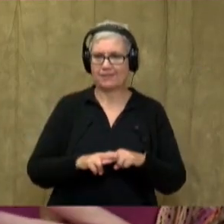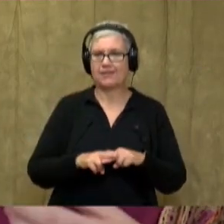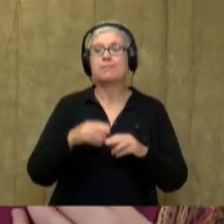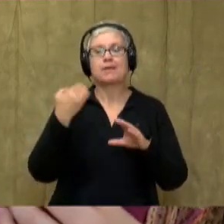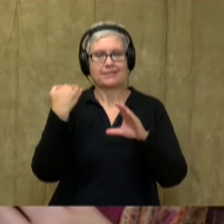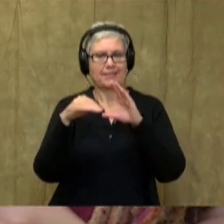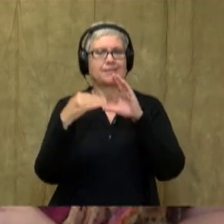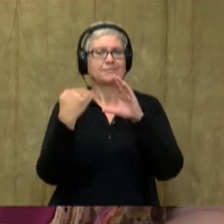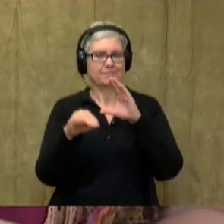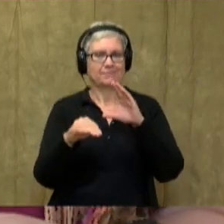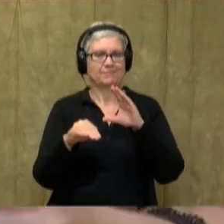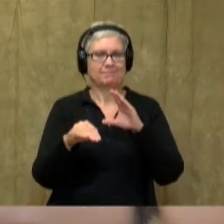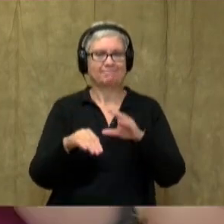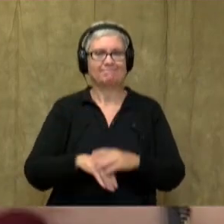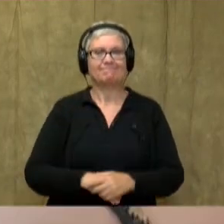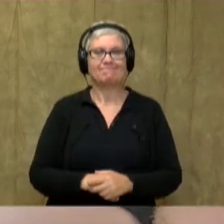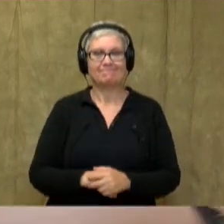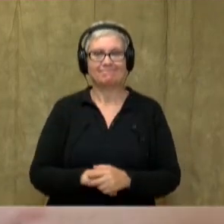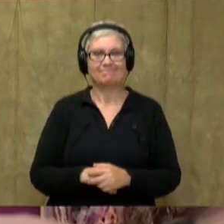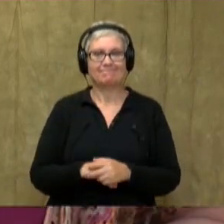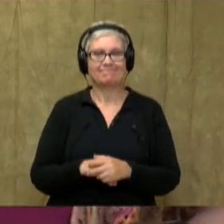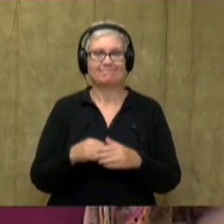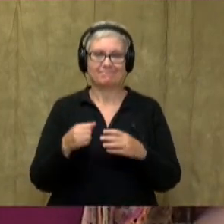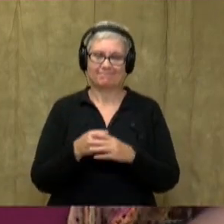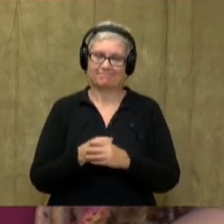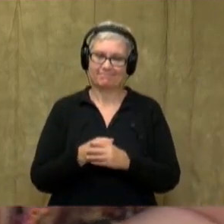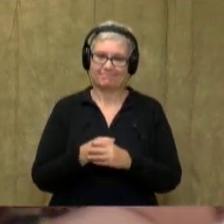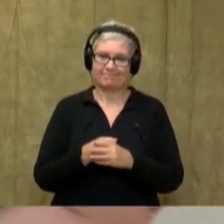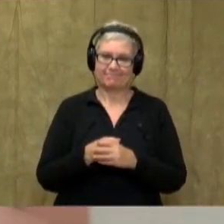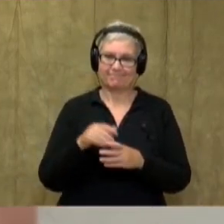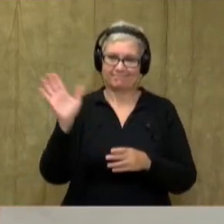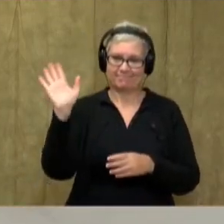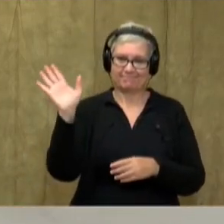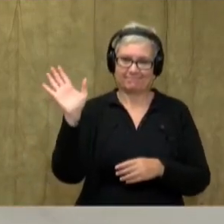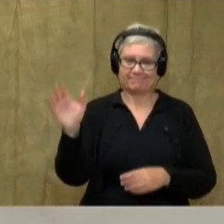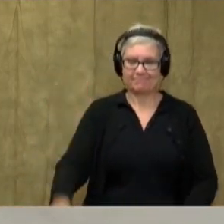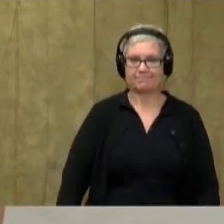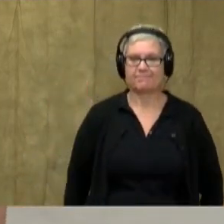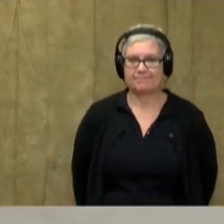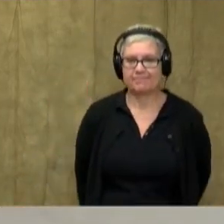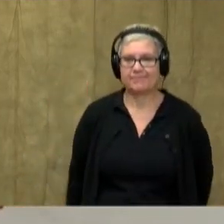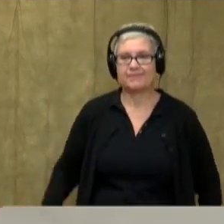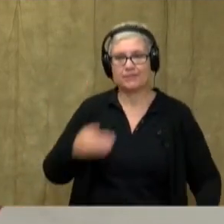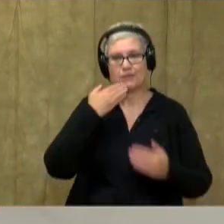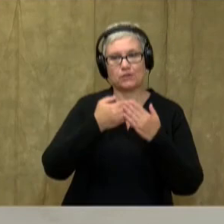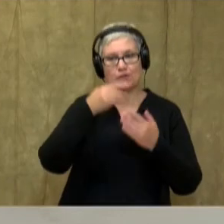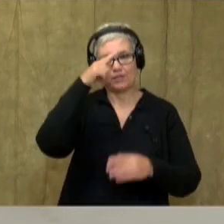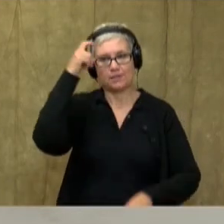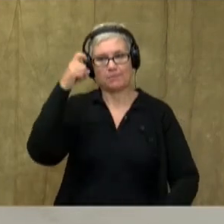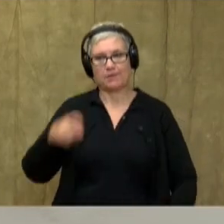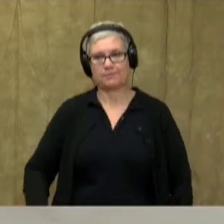to send in your prizes, okay? Or your chance to win some prizes. All right, have a good summer.